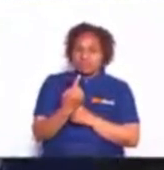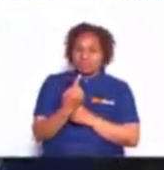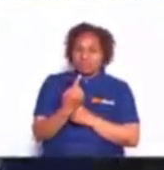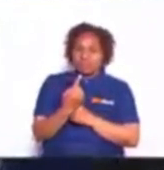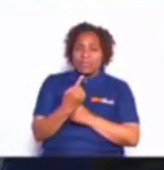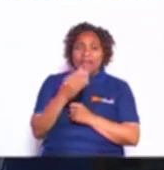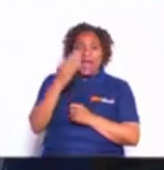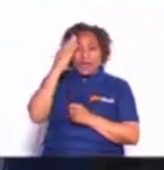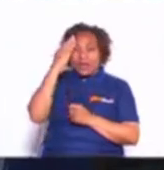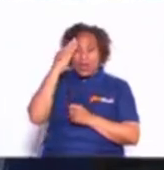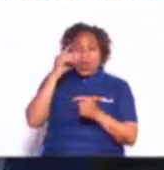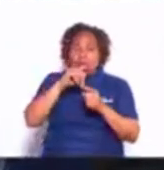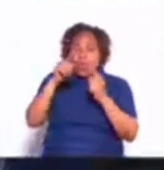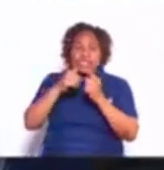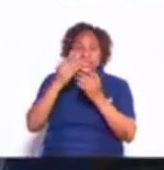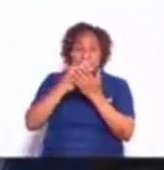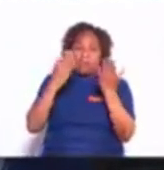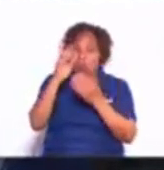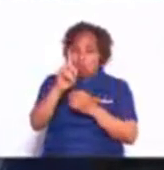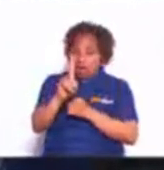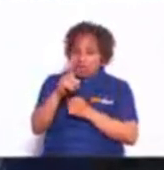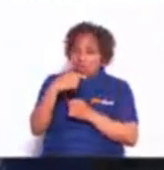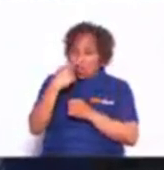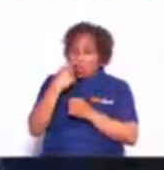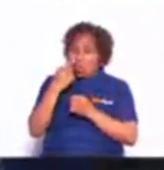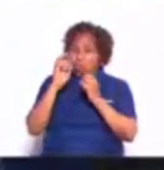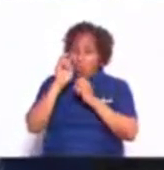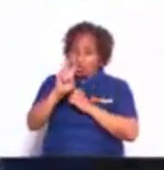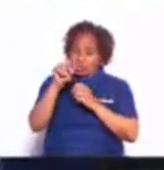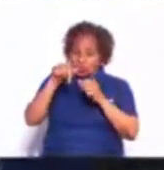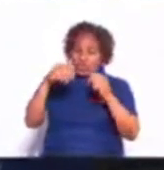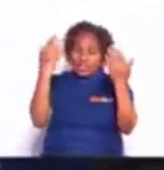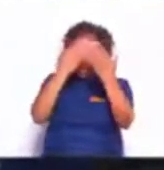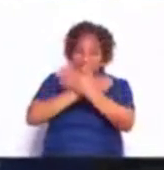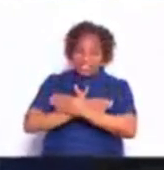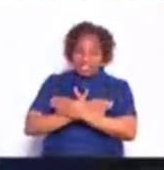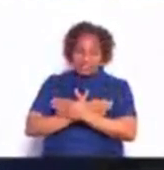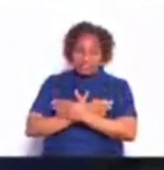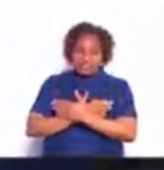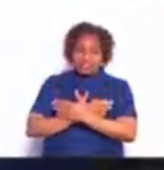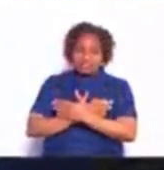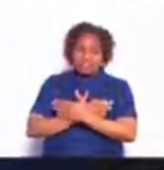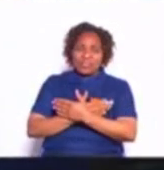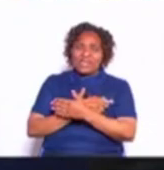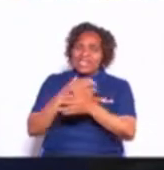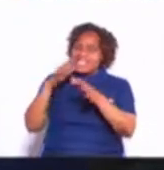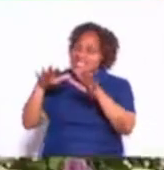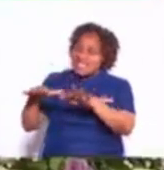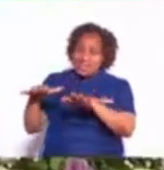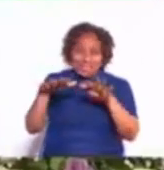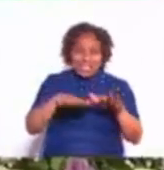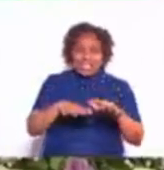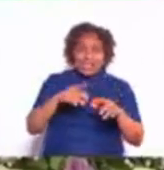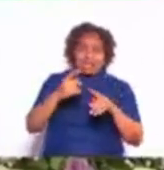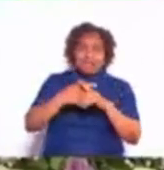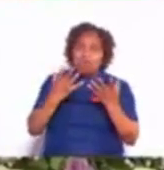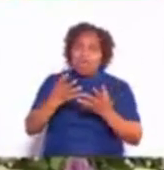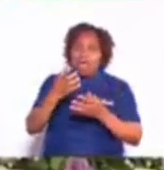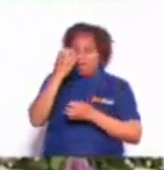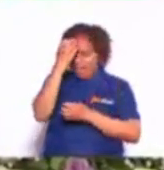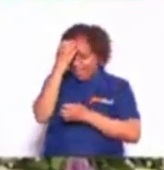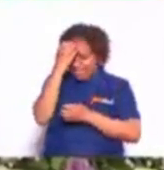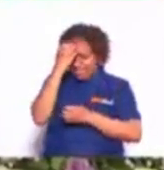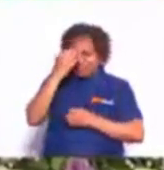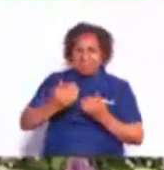I know maybe someone is watching tonight. He or she is suffering from anger,